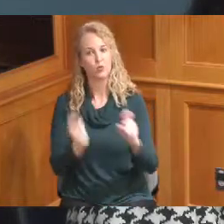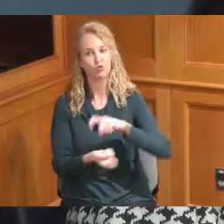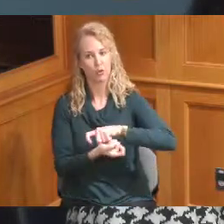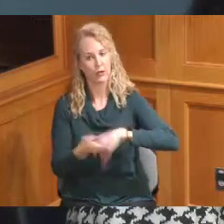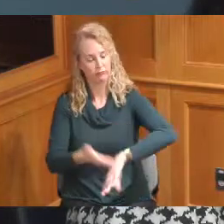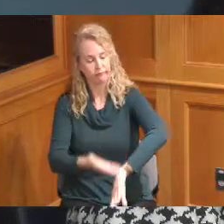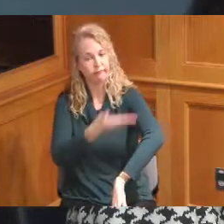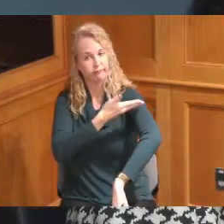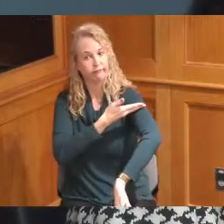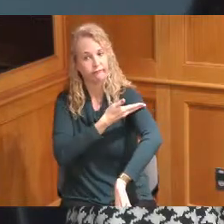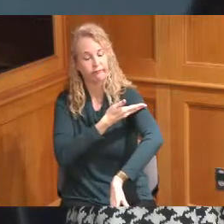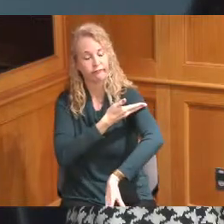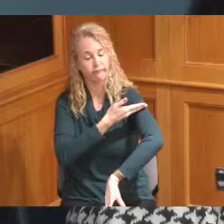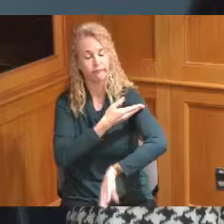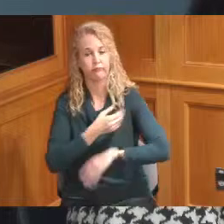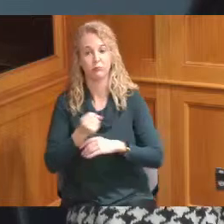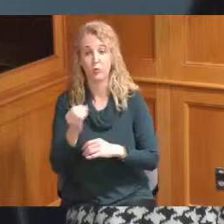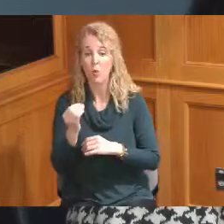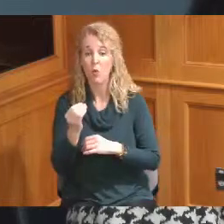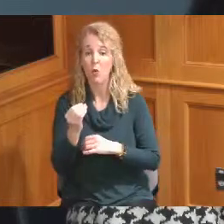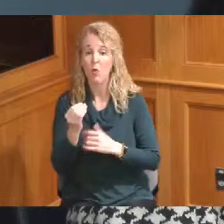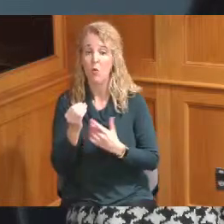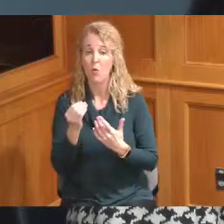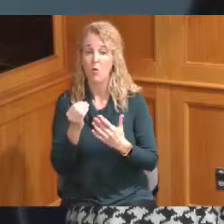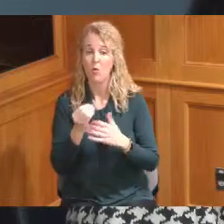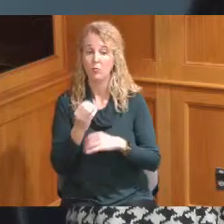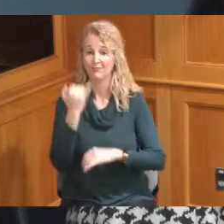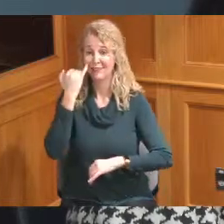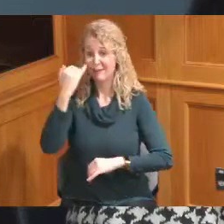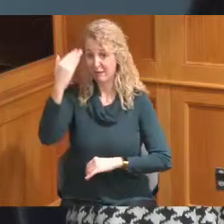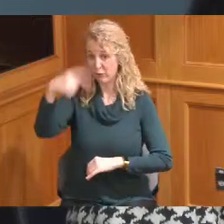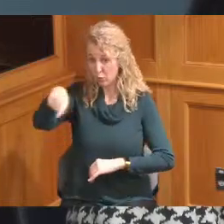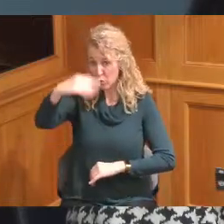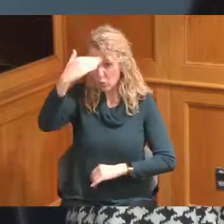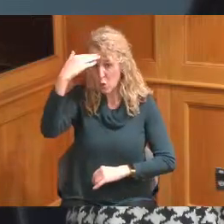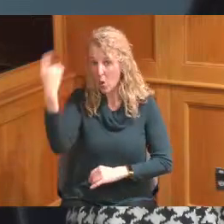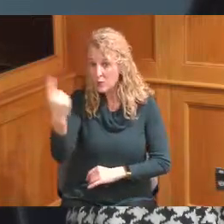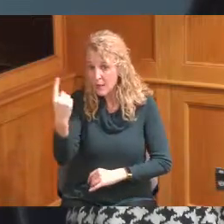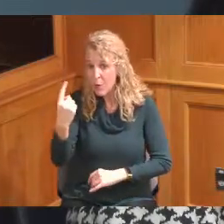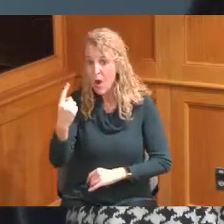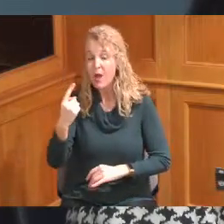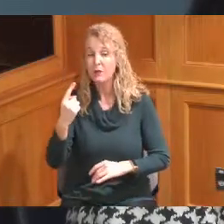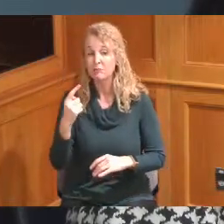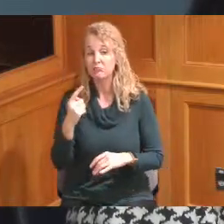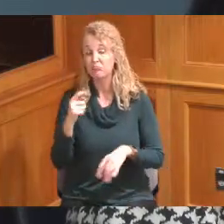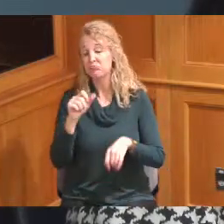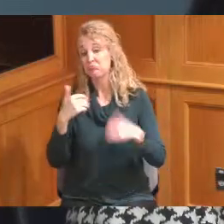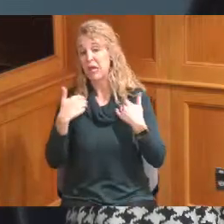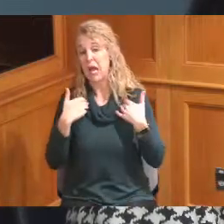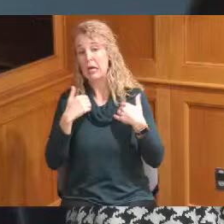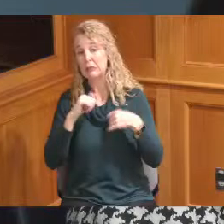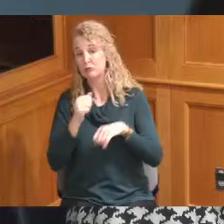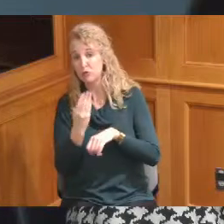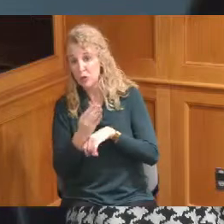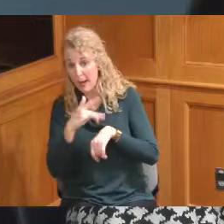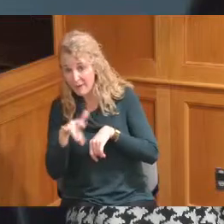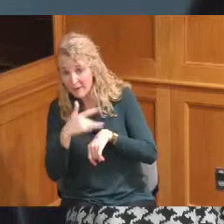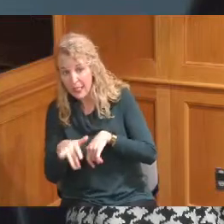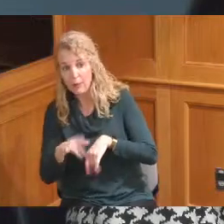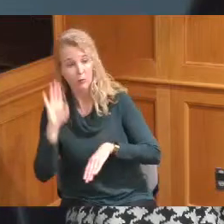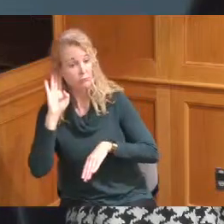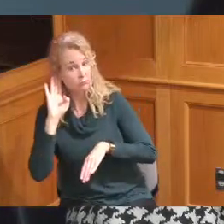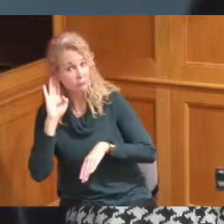by the end of the year. So RISE, if you know anyone, just keep their ears to the ground for that initiative.